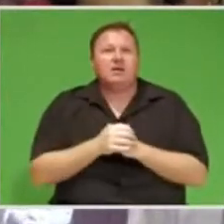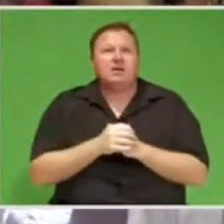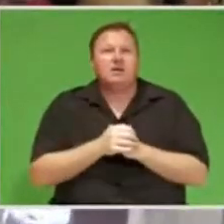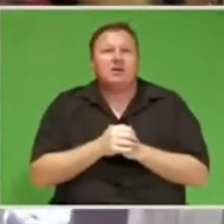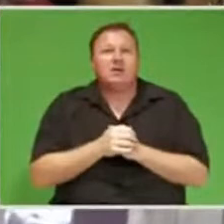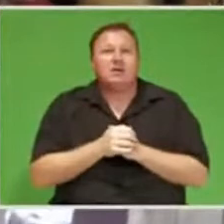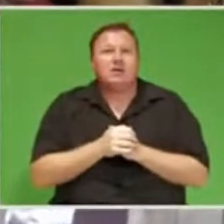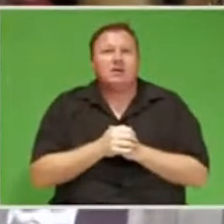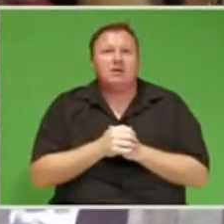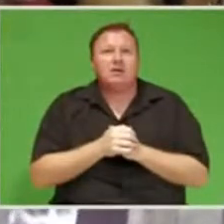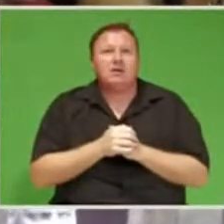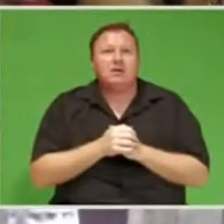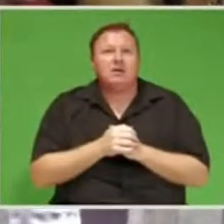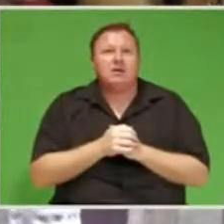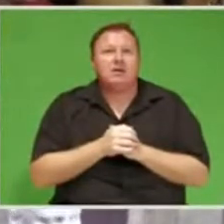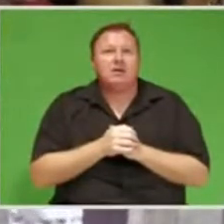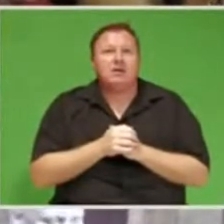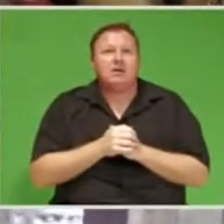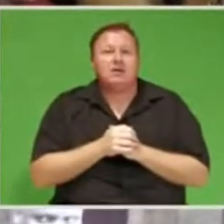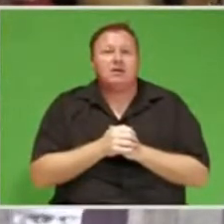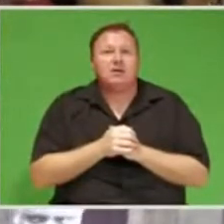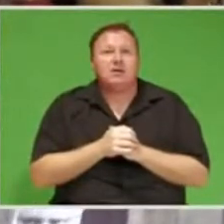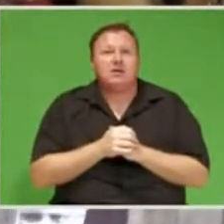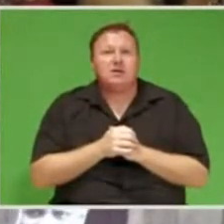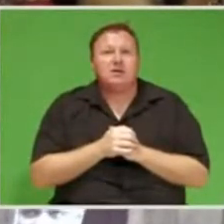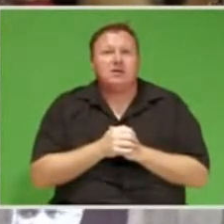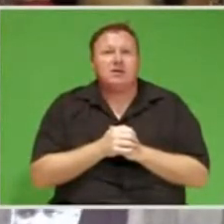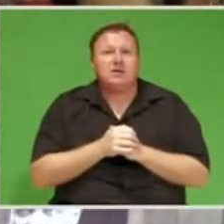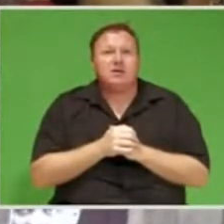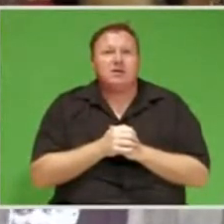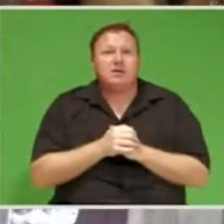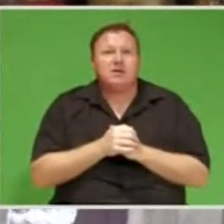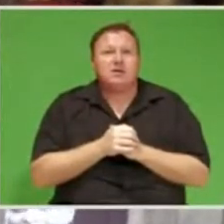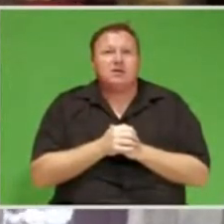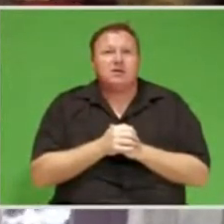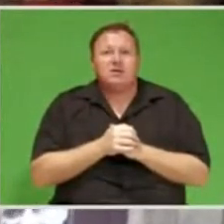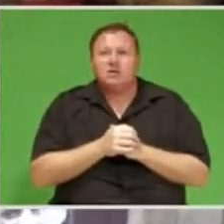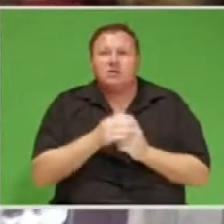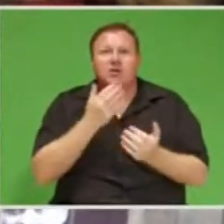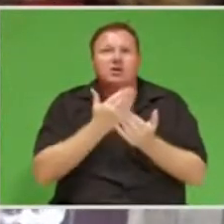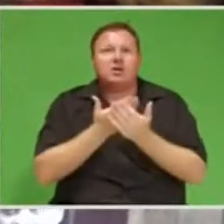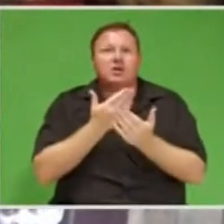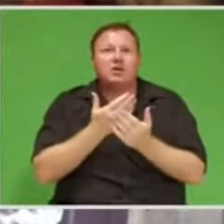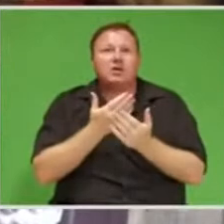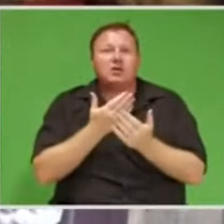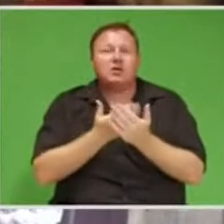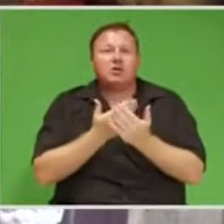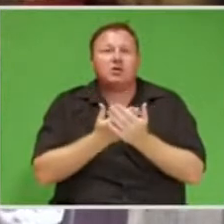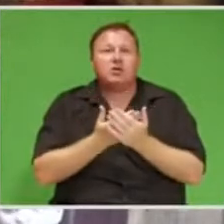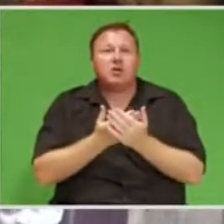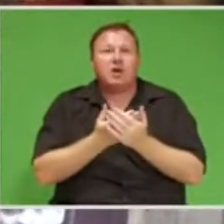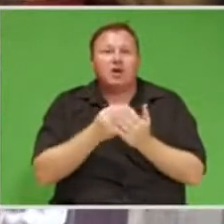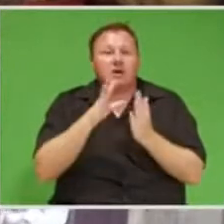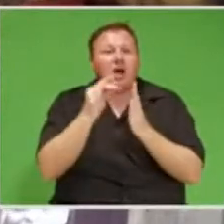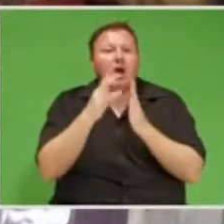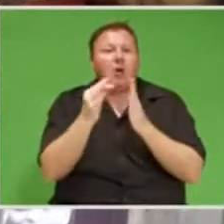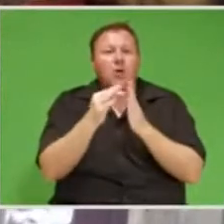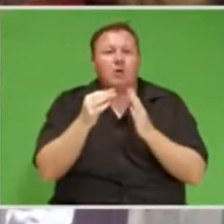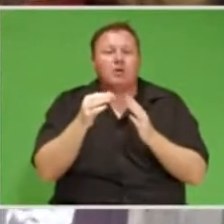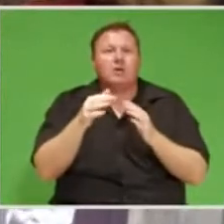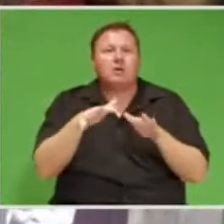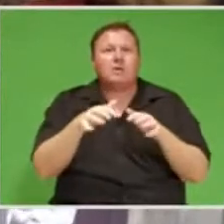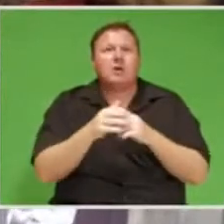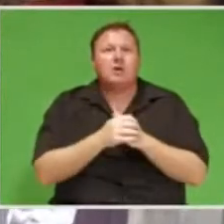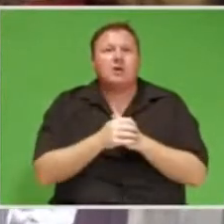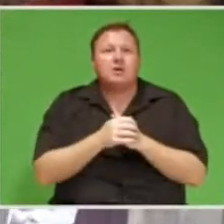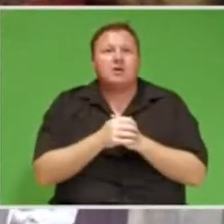We can't bury our heads as parliament and sit here convened by a person